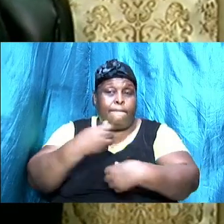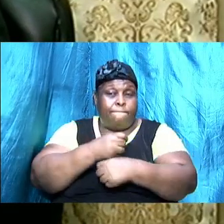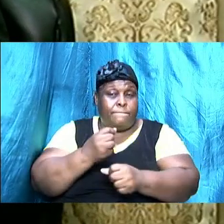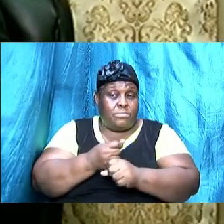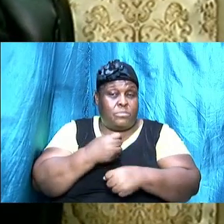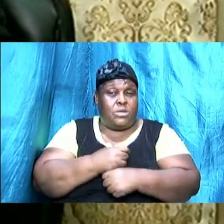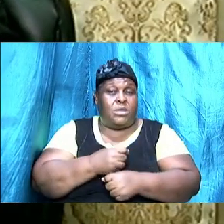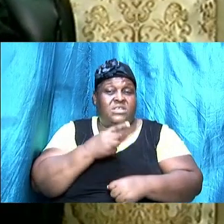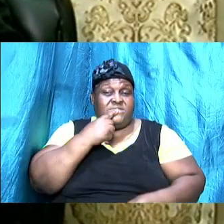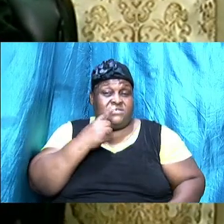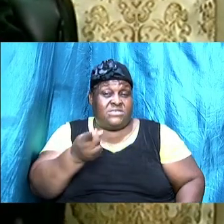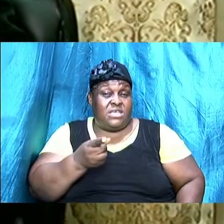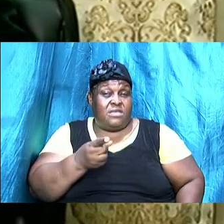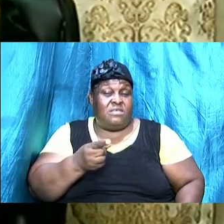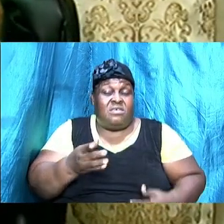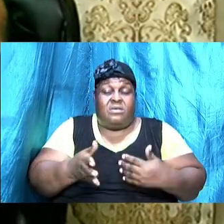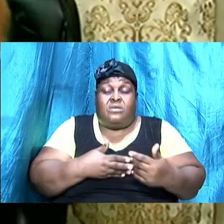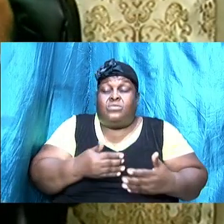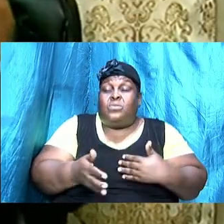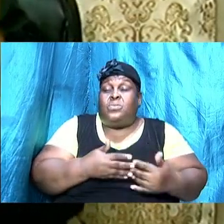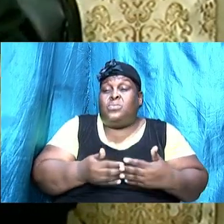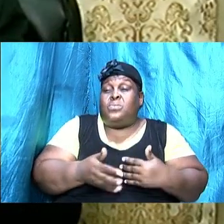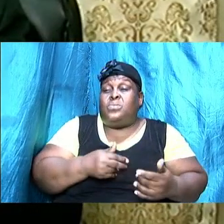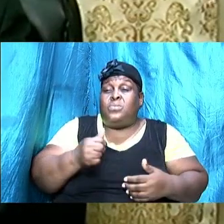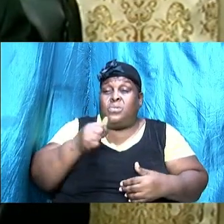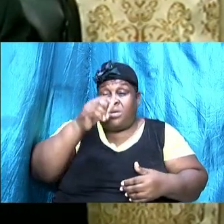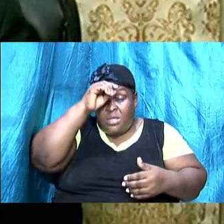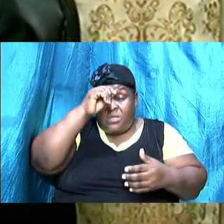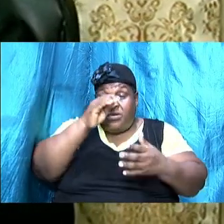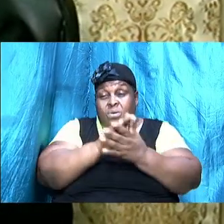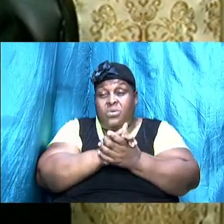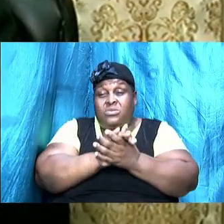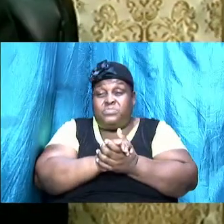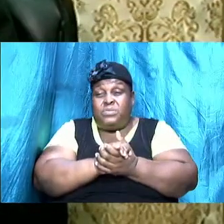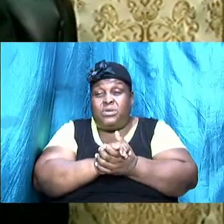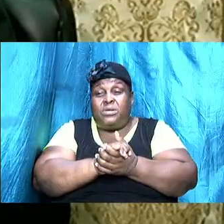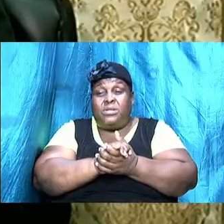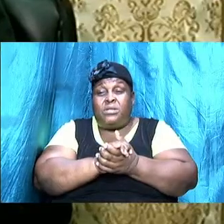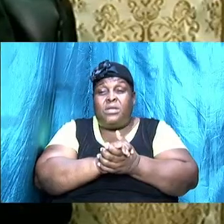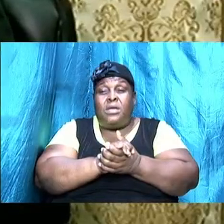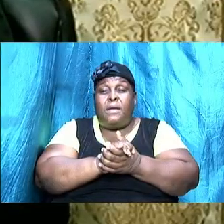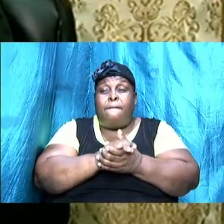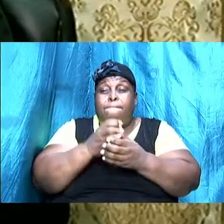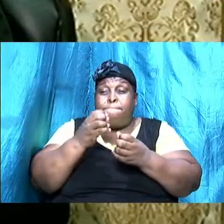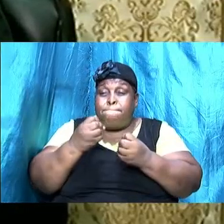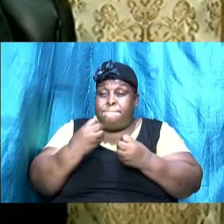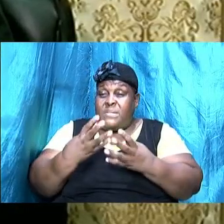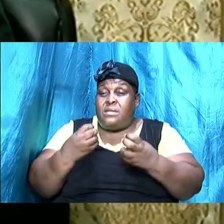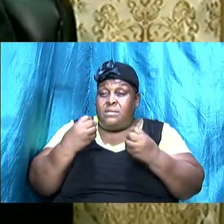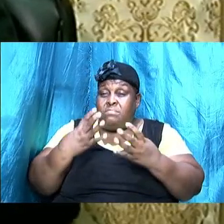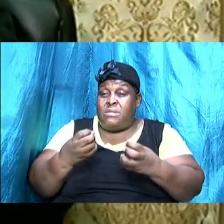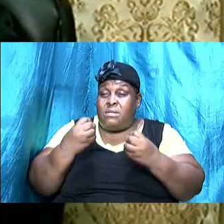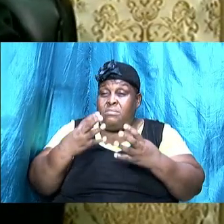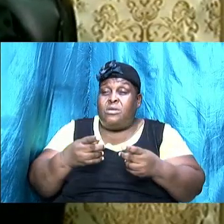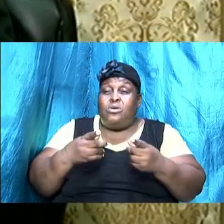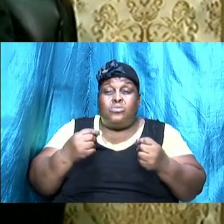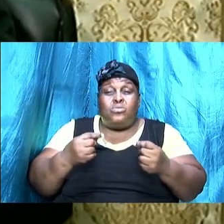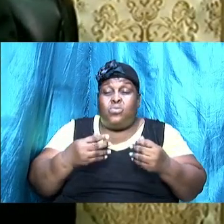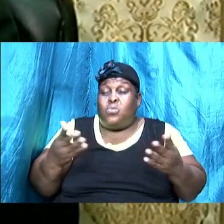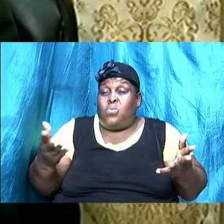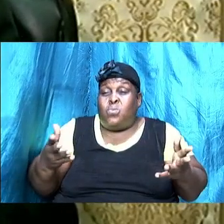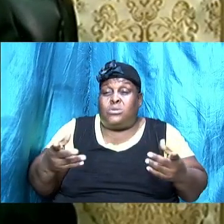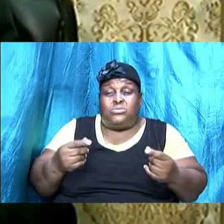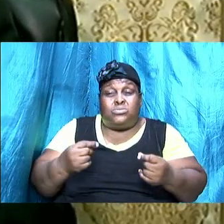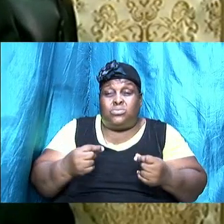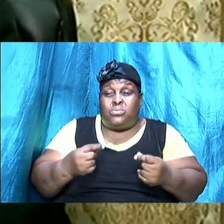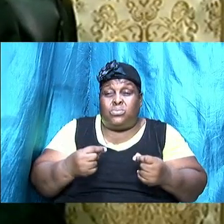point that although the husband will, in many instances, play his role in messing